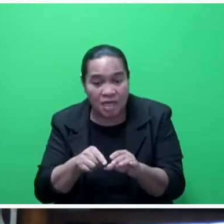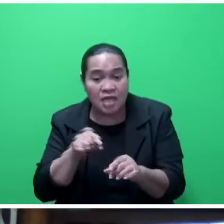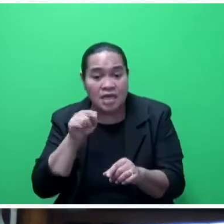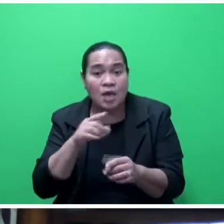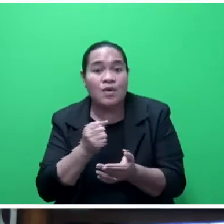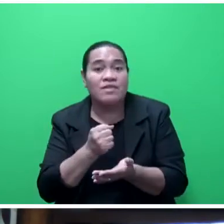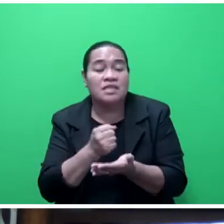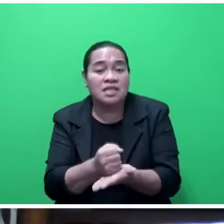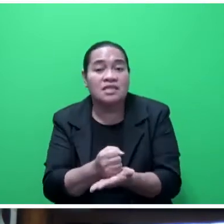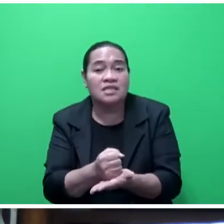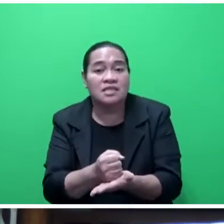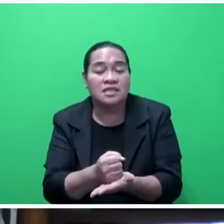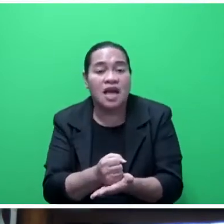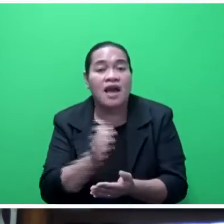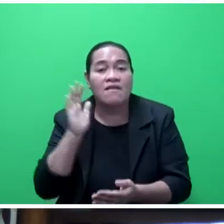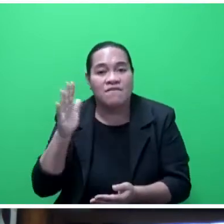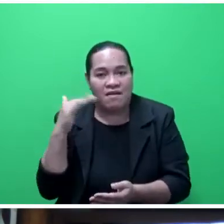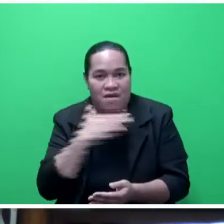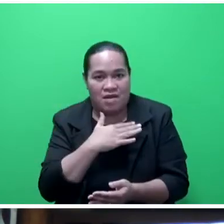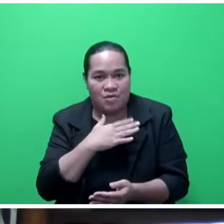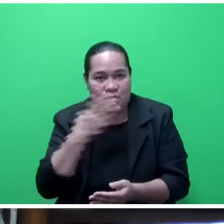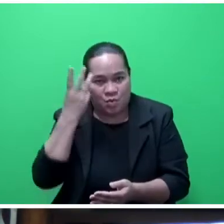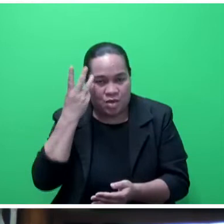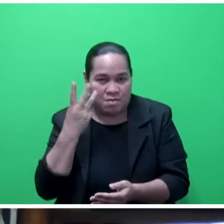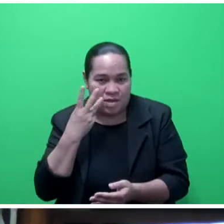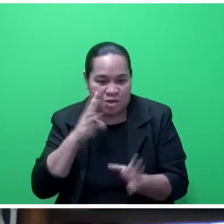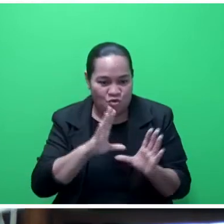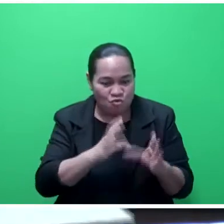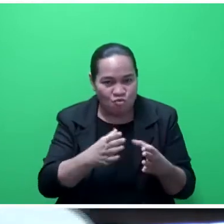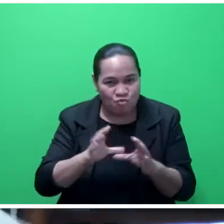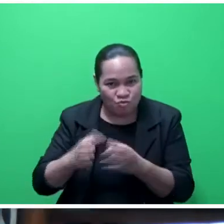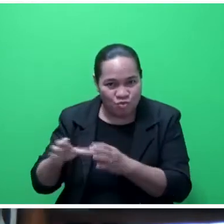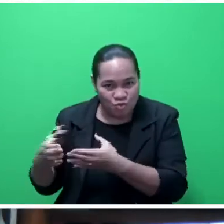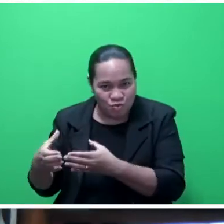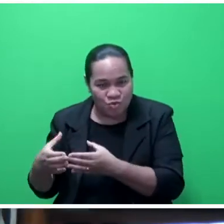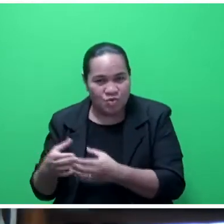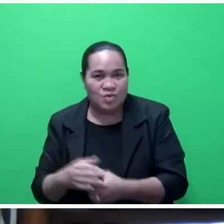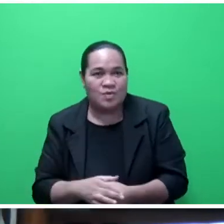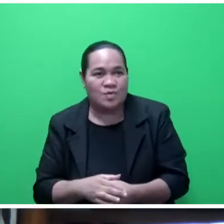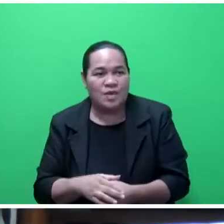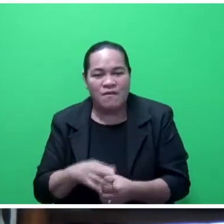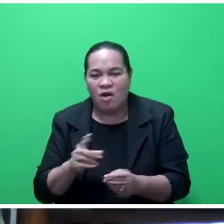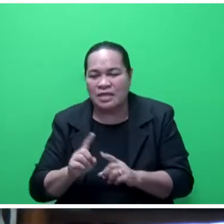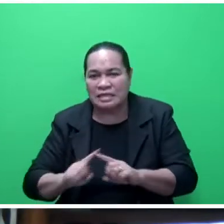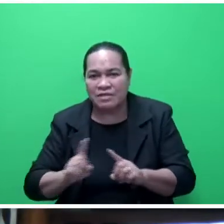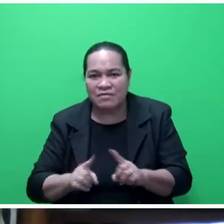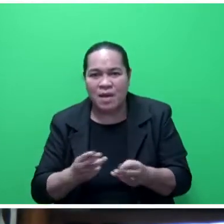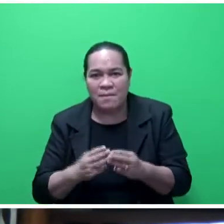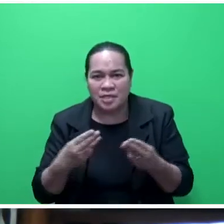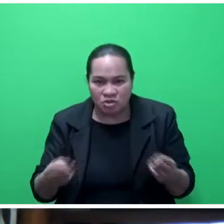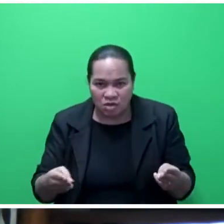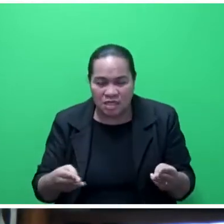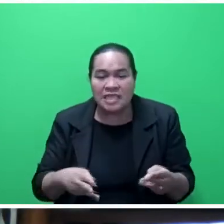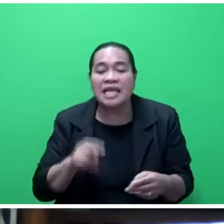assisted 500 women groups with respect to materials that would require for